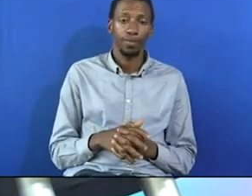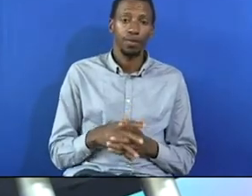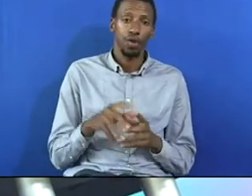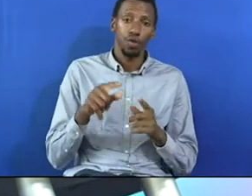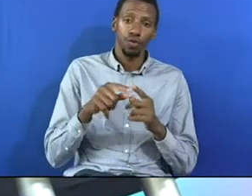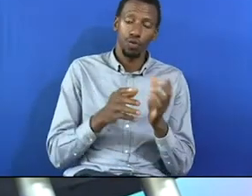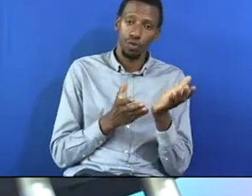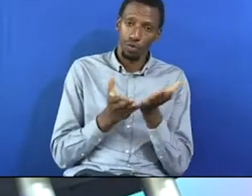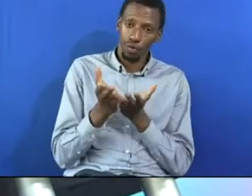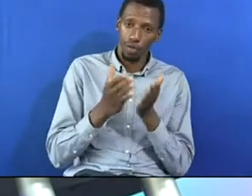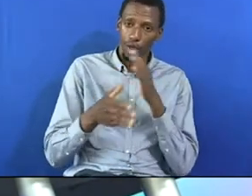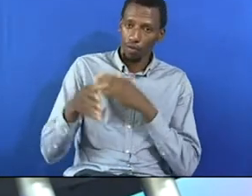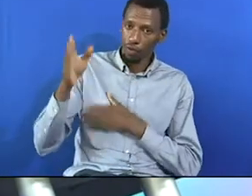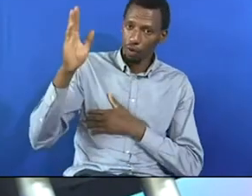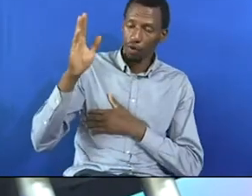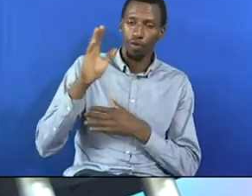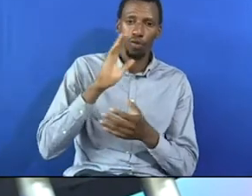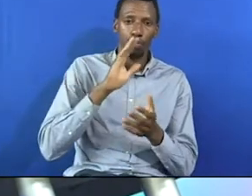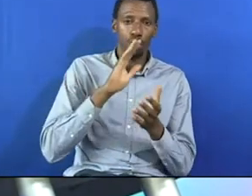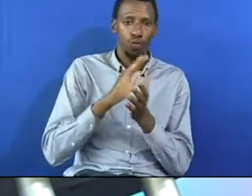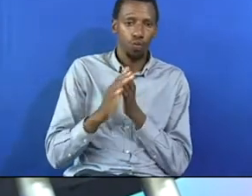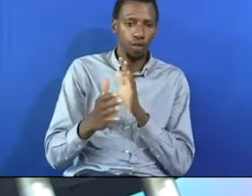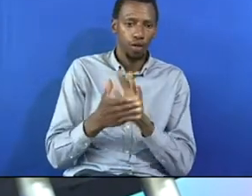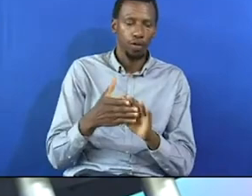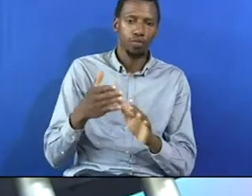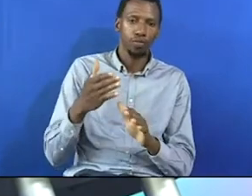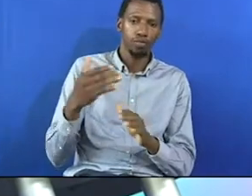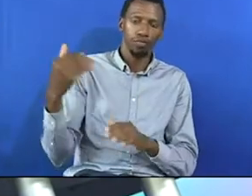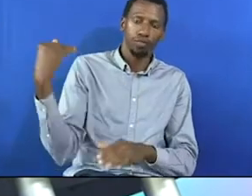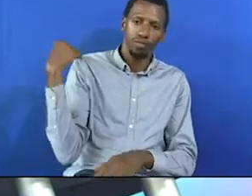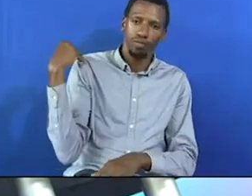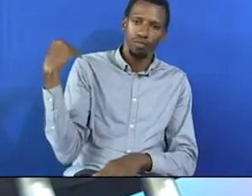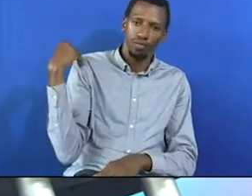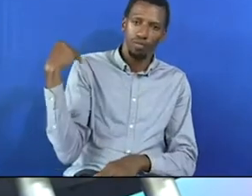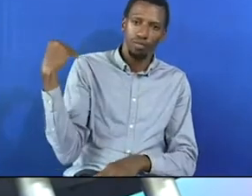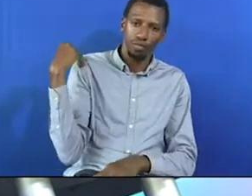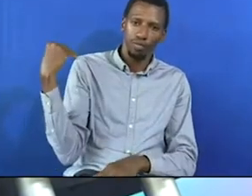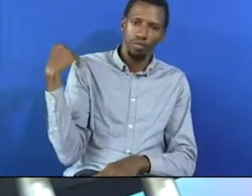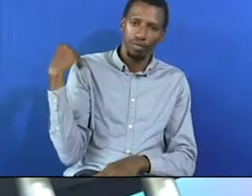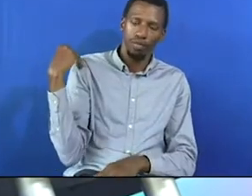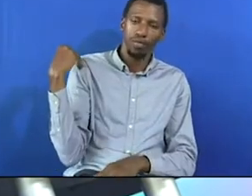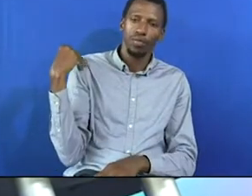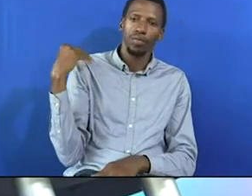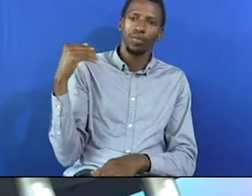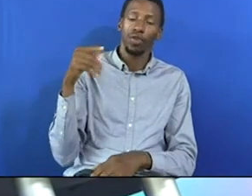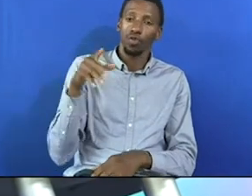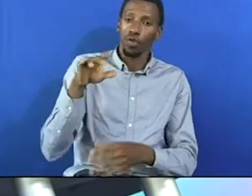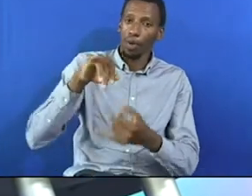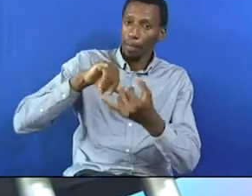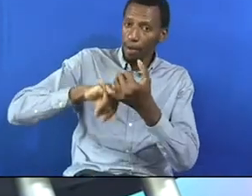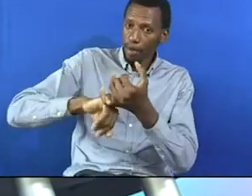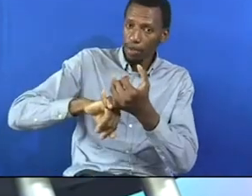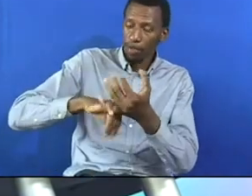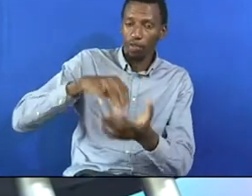To serve God without being distracted by your marital status, you must be gifted.